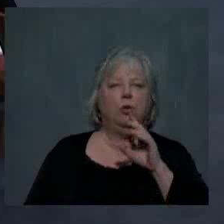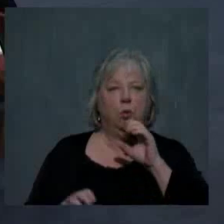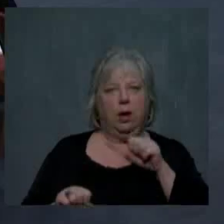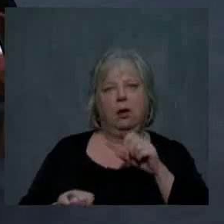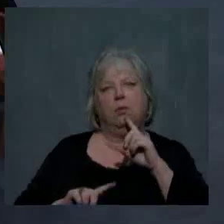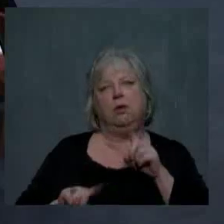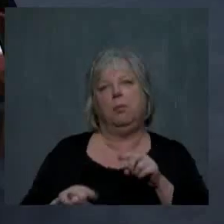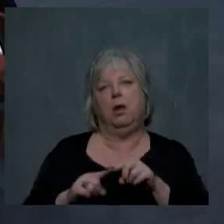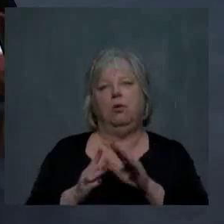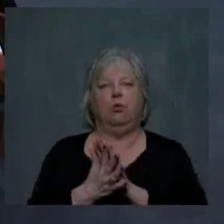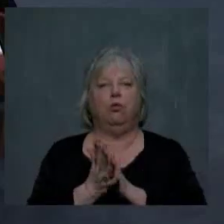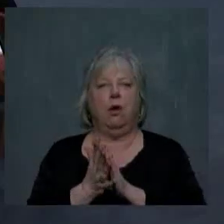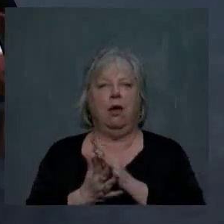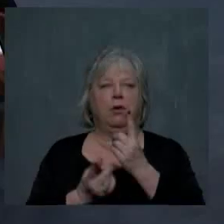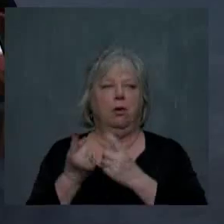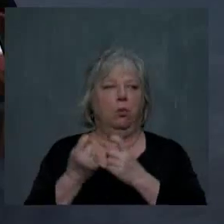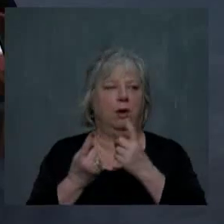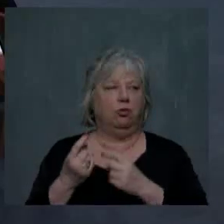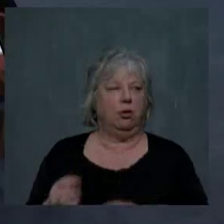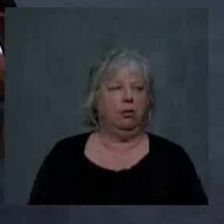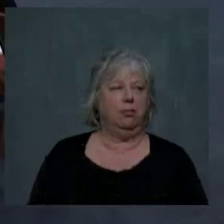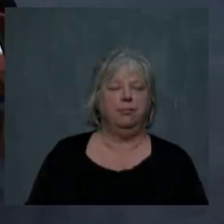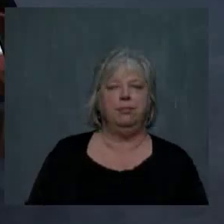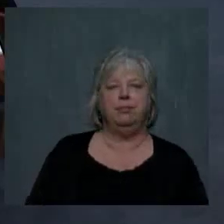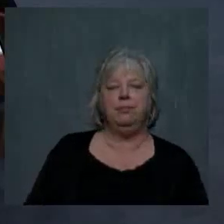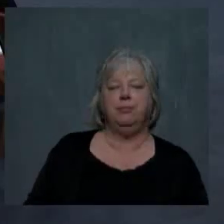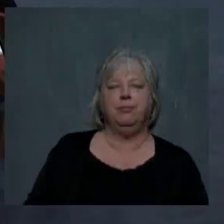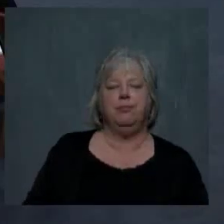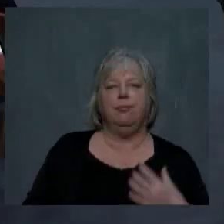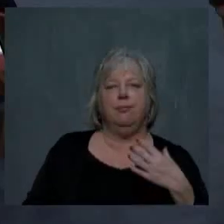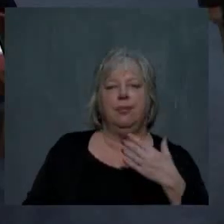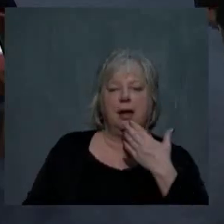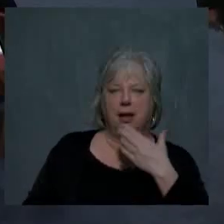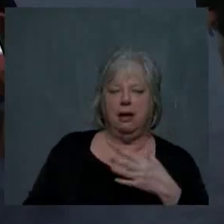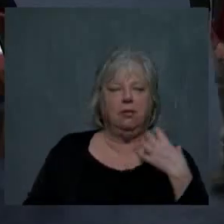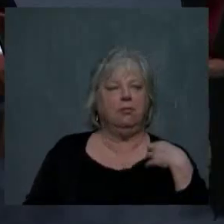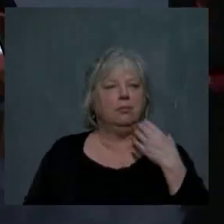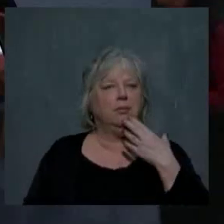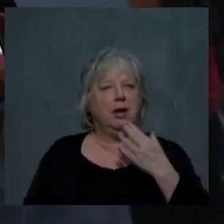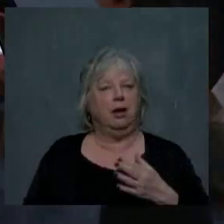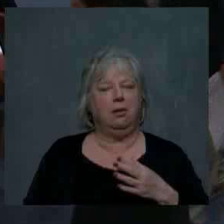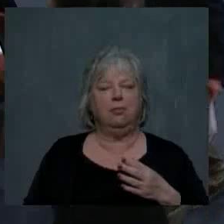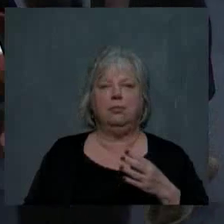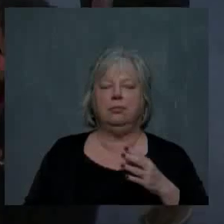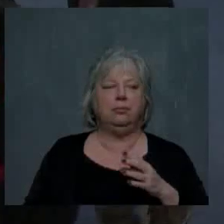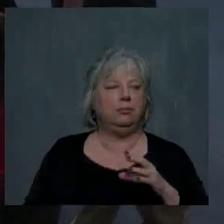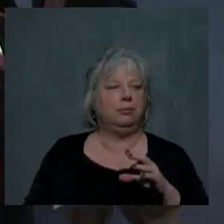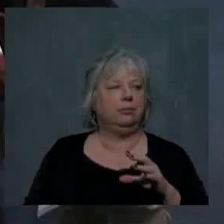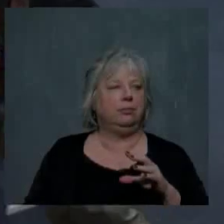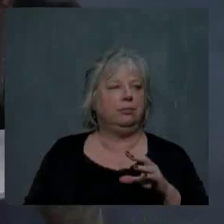like to reserve our time in case there's any questions. Okay. Thank you very much. Thank you. Sherry, would you like